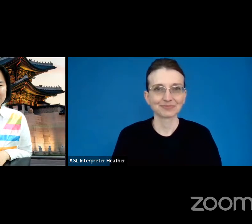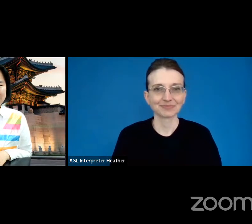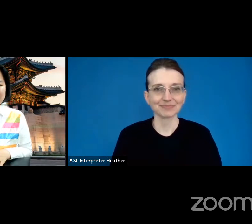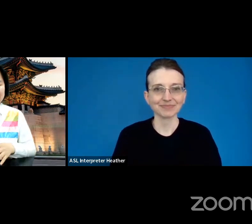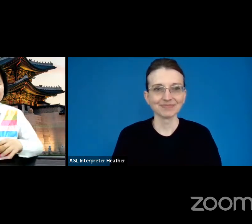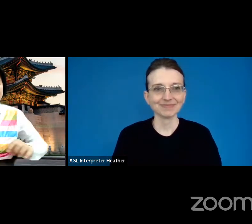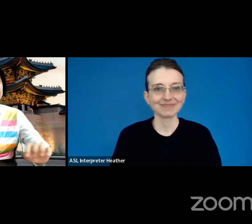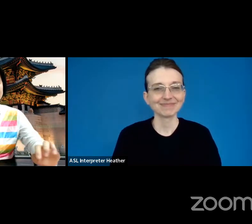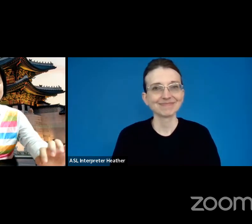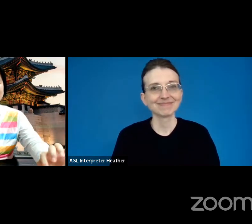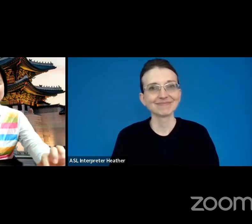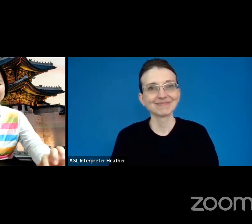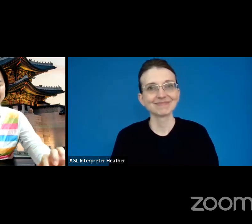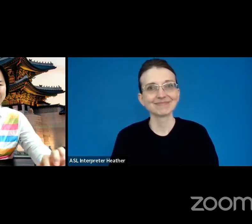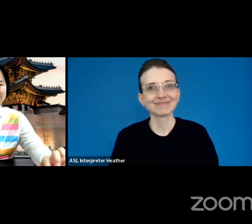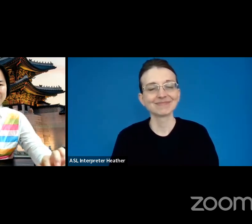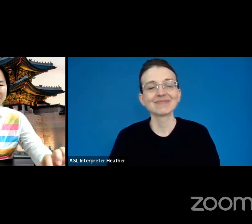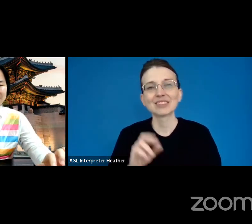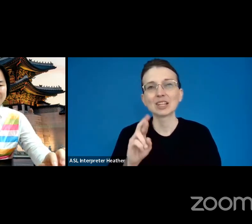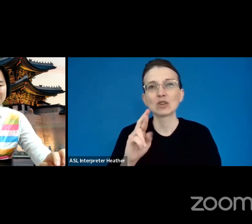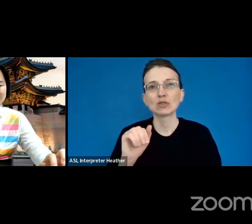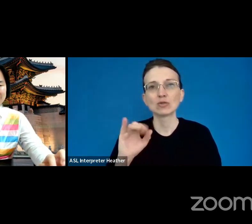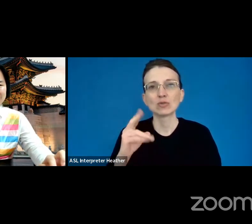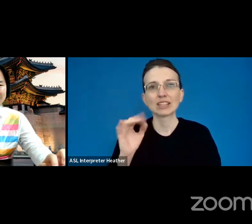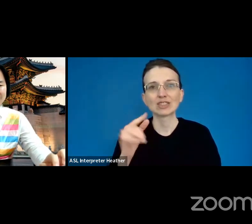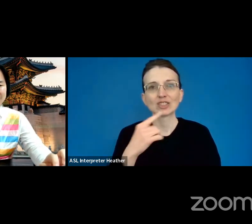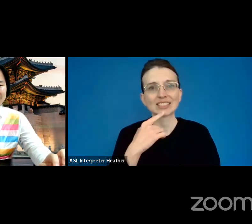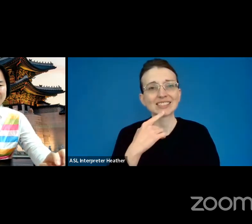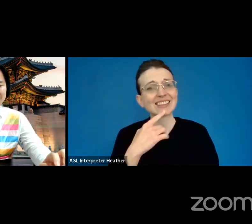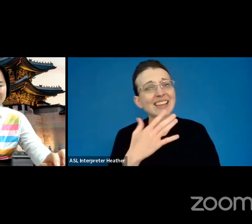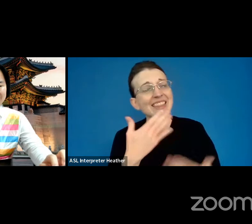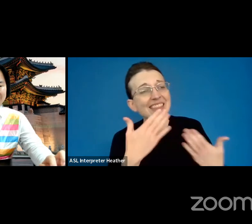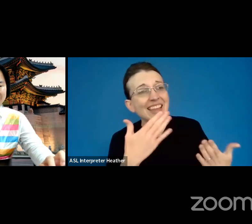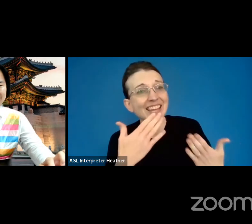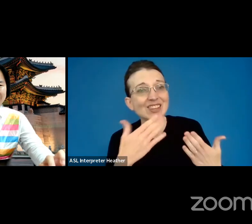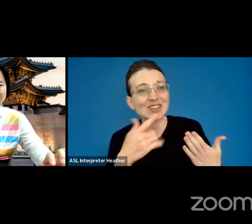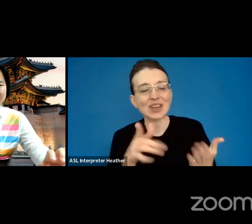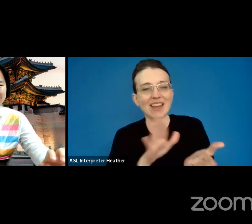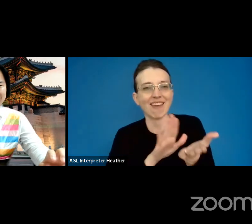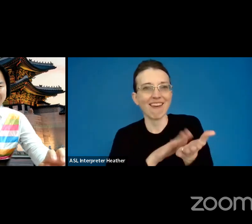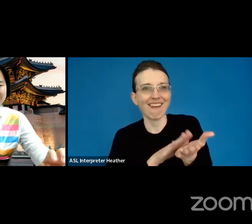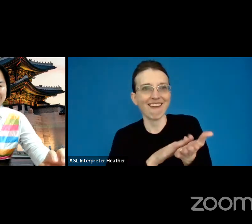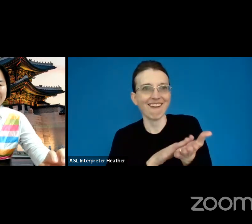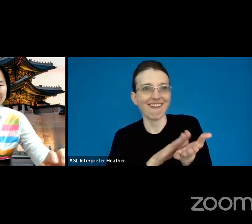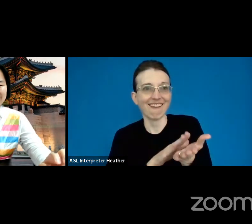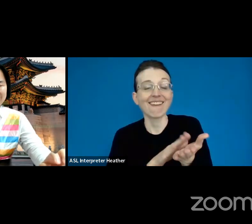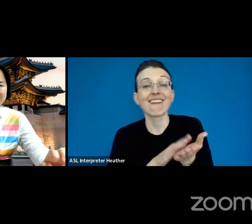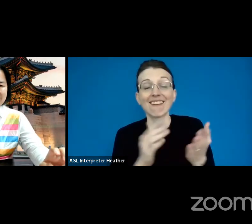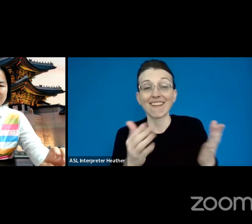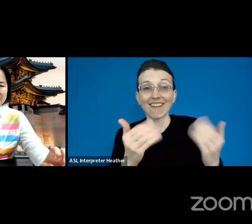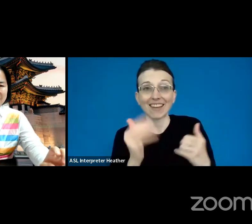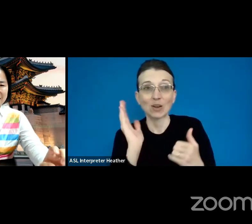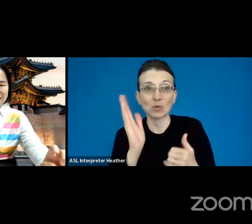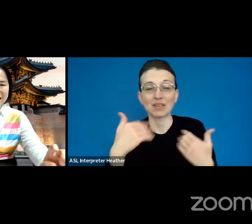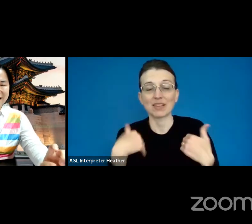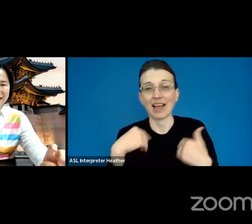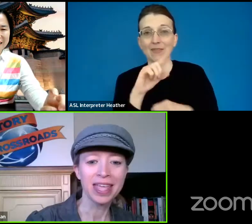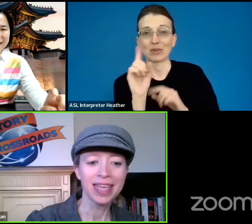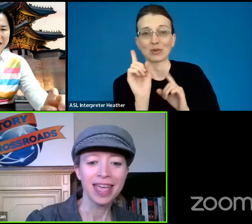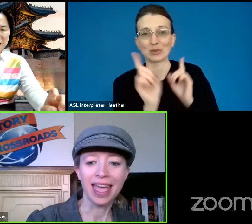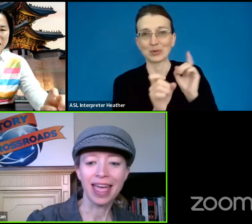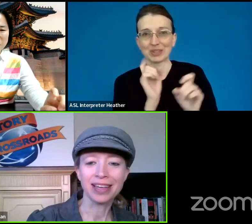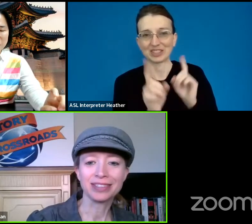Thank you so much. Everyone can put applause in there. We are going to have the question part, so don't worry, we have that